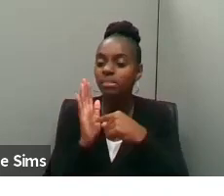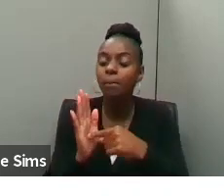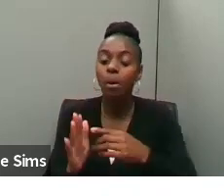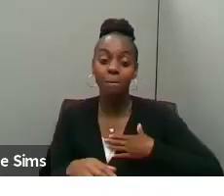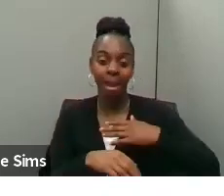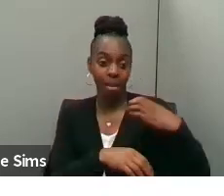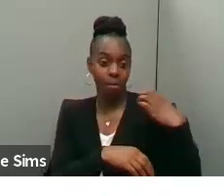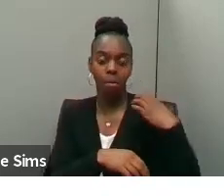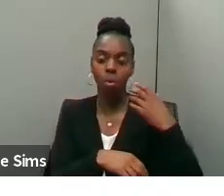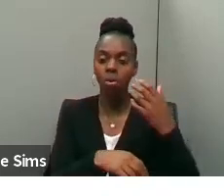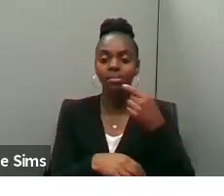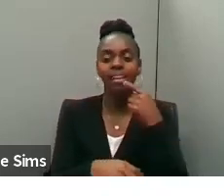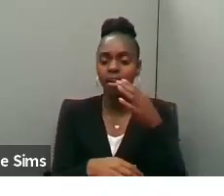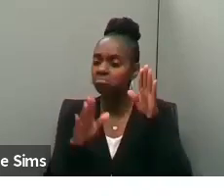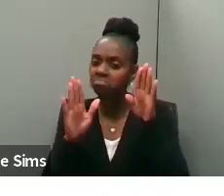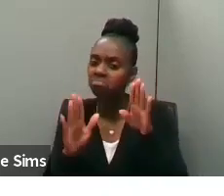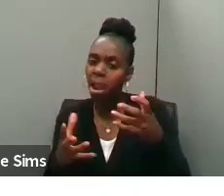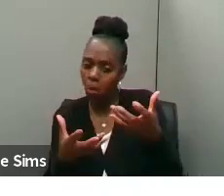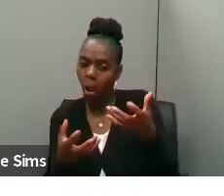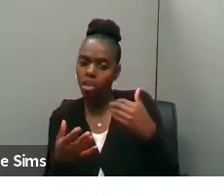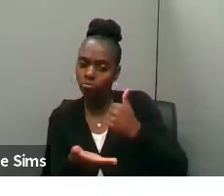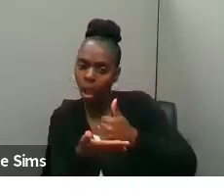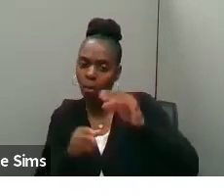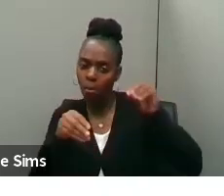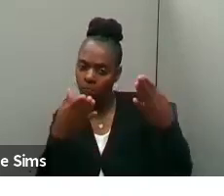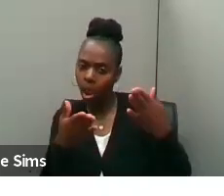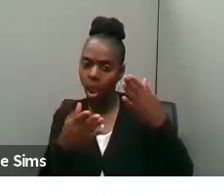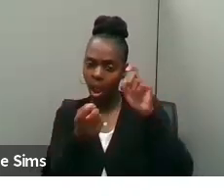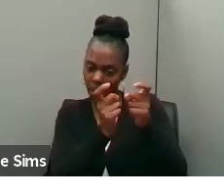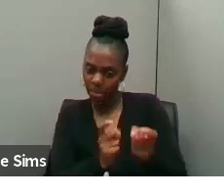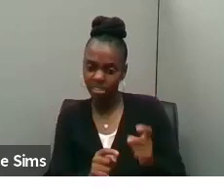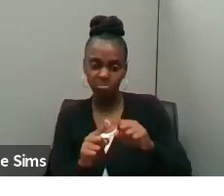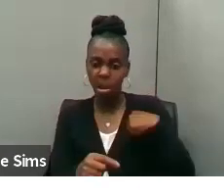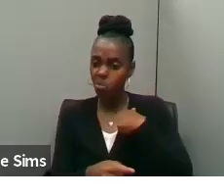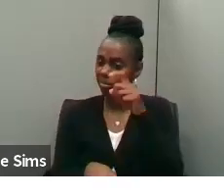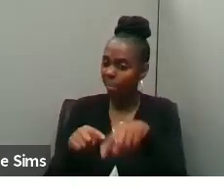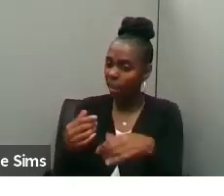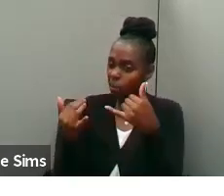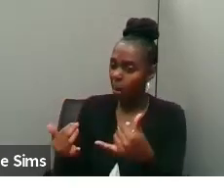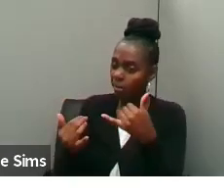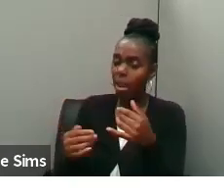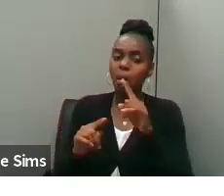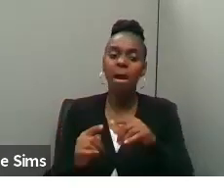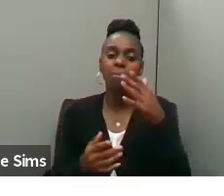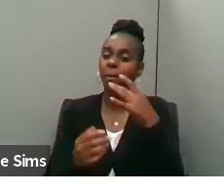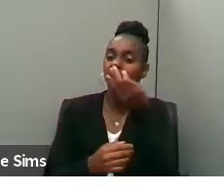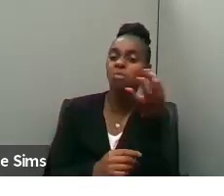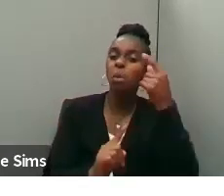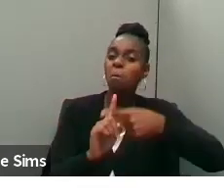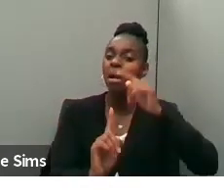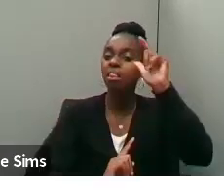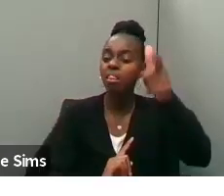great, we definitely want to provide this accommodation, for whatever reason we're unable to provide it right now, but maybe in a couple months we